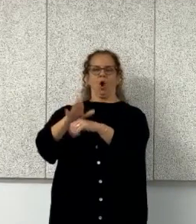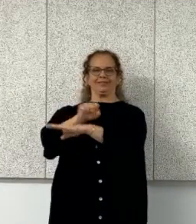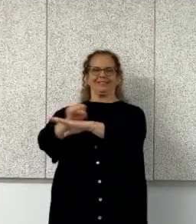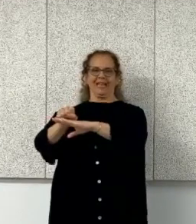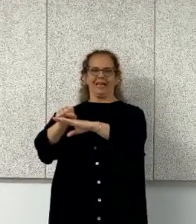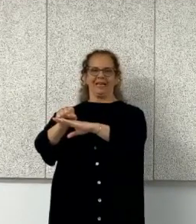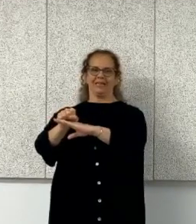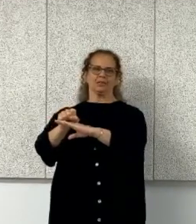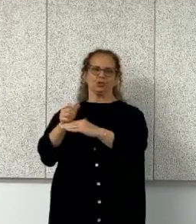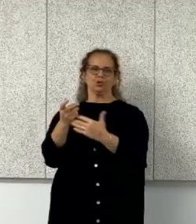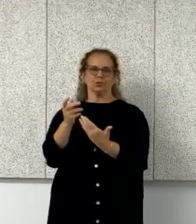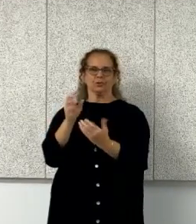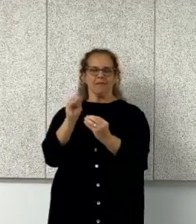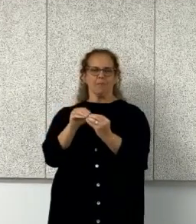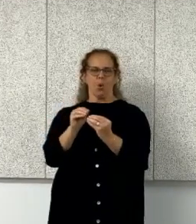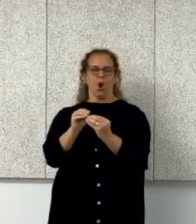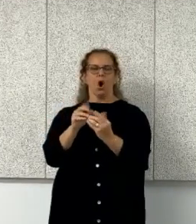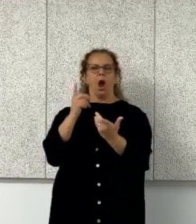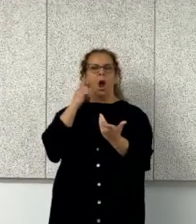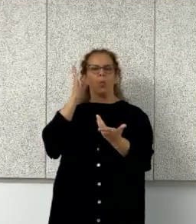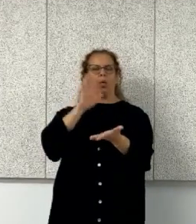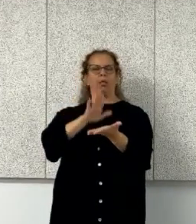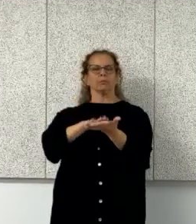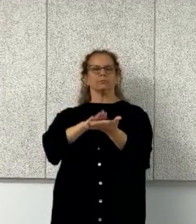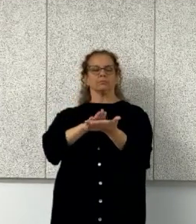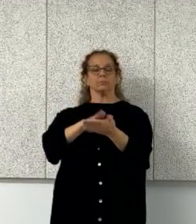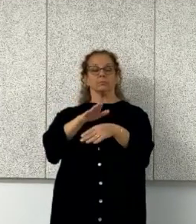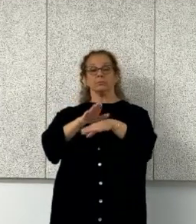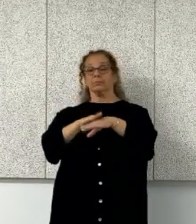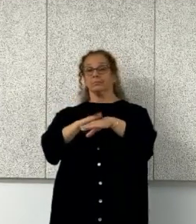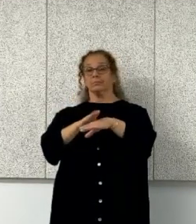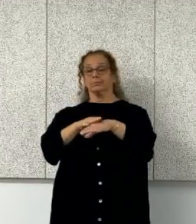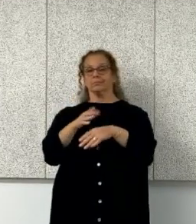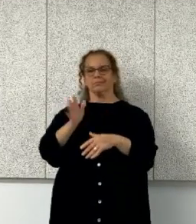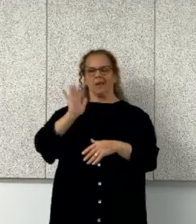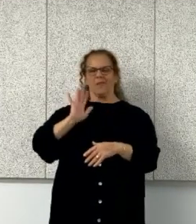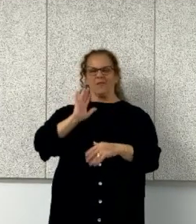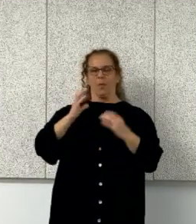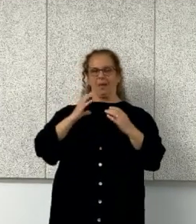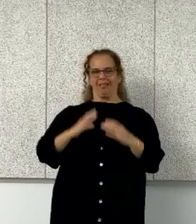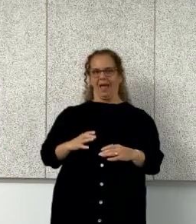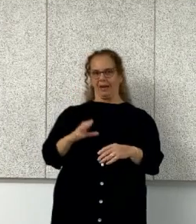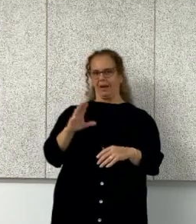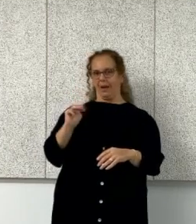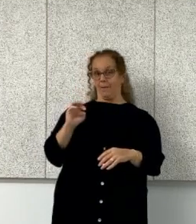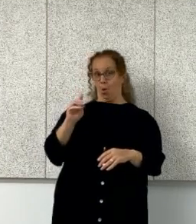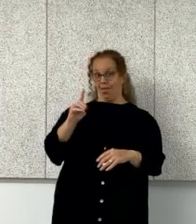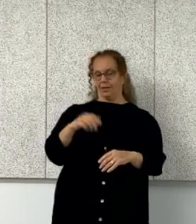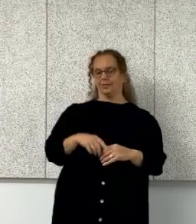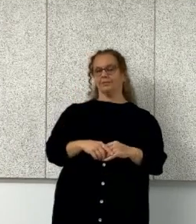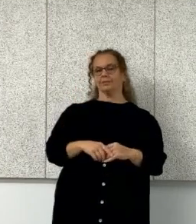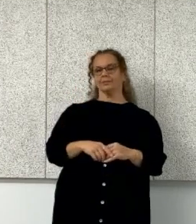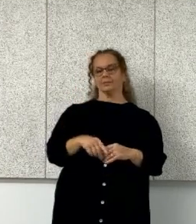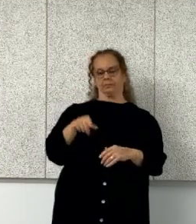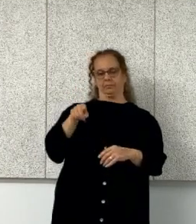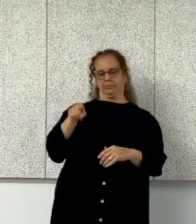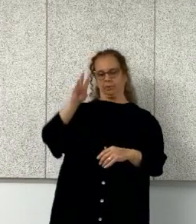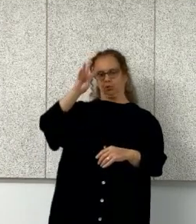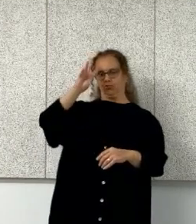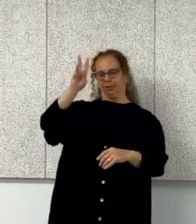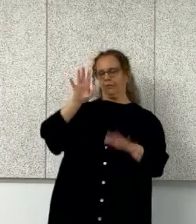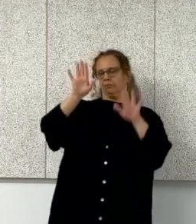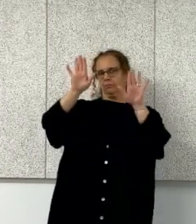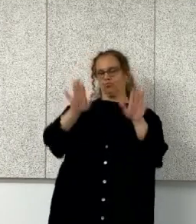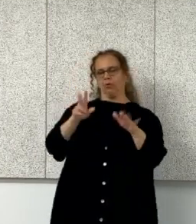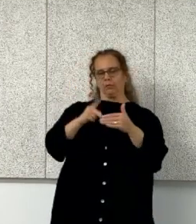community. I'll shout out a former client of mine, Baltimore Center Stage in Baltimore, Maryland, who created this really fantastic